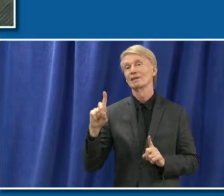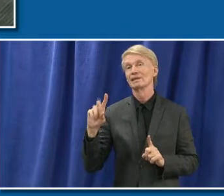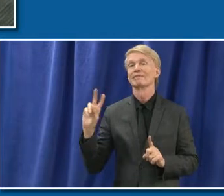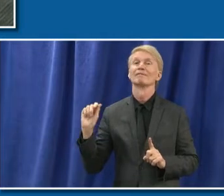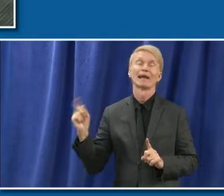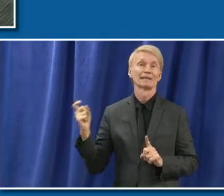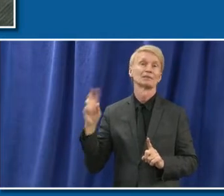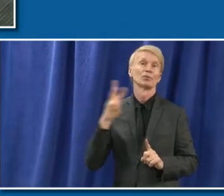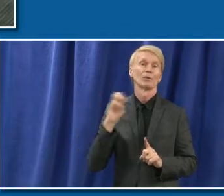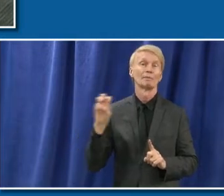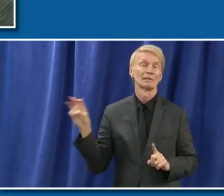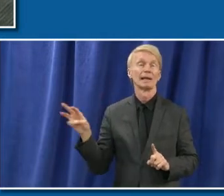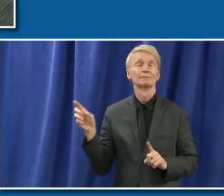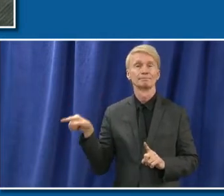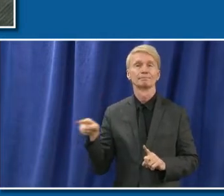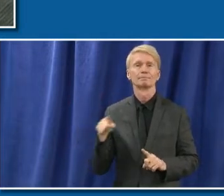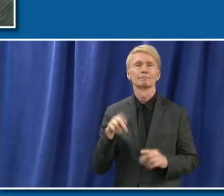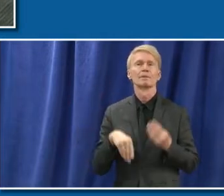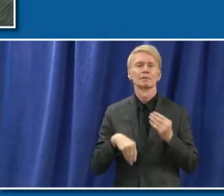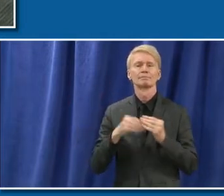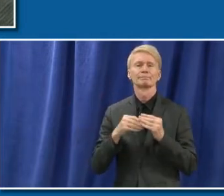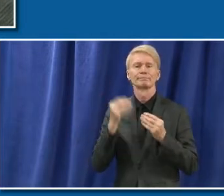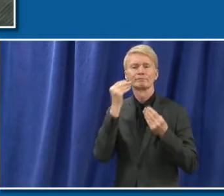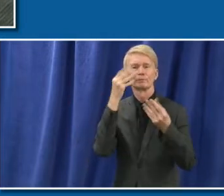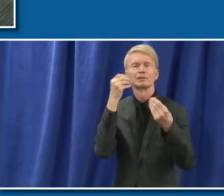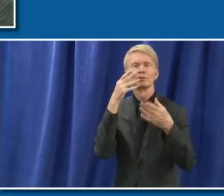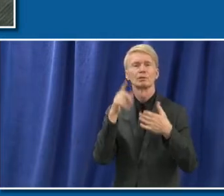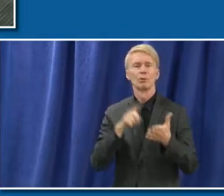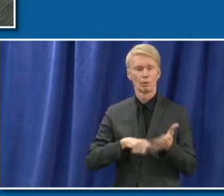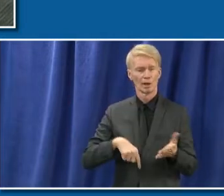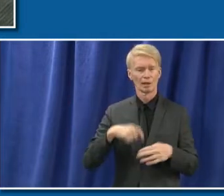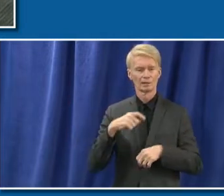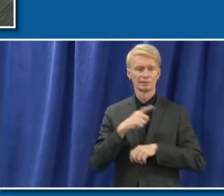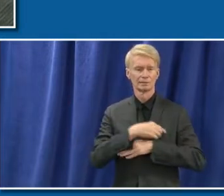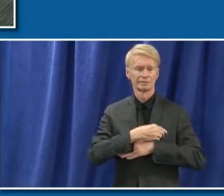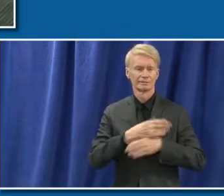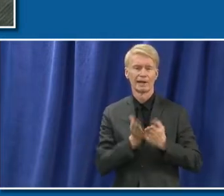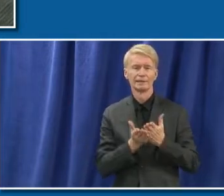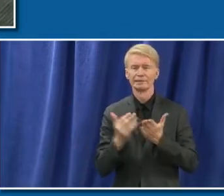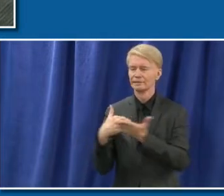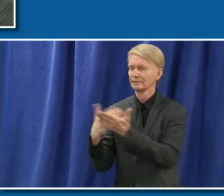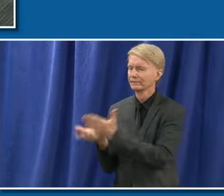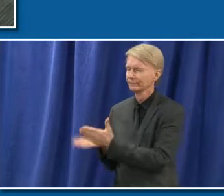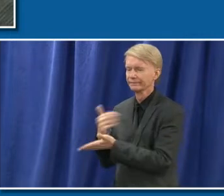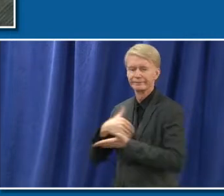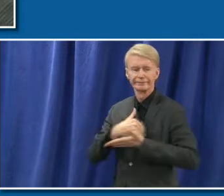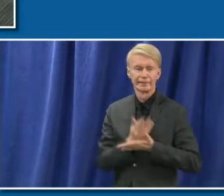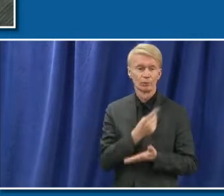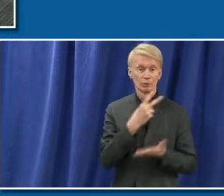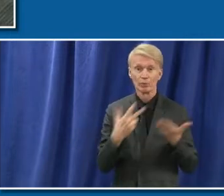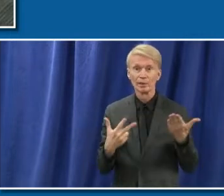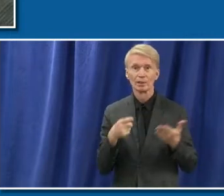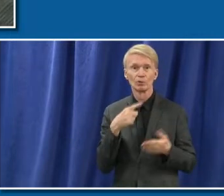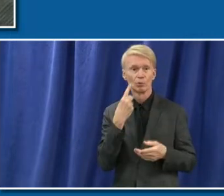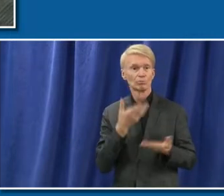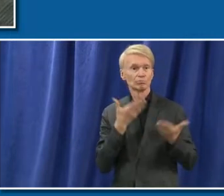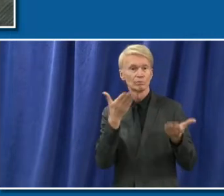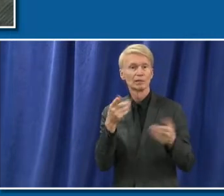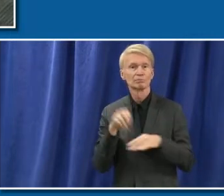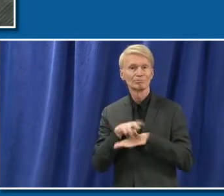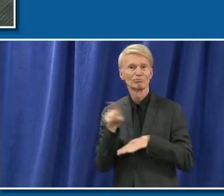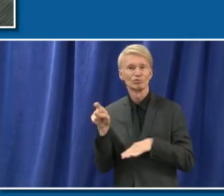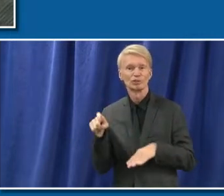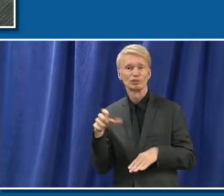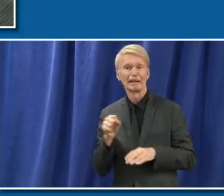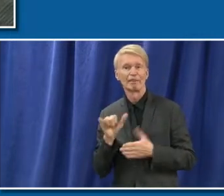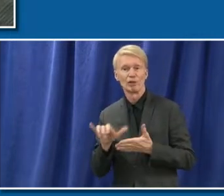www.chicago.gov/COVID-Vax website, up to date with what phase of vaccination we're in, who's recommended to receive it, and as we